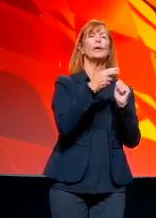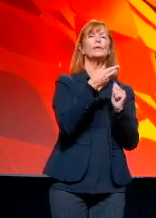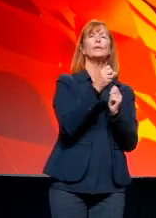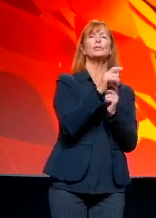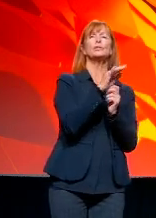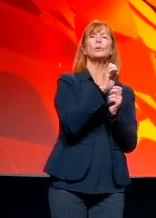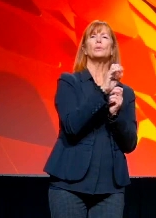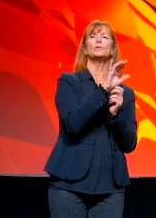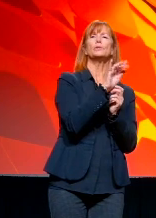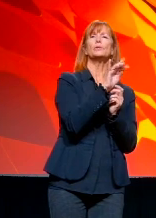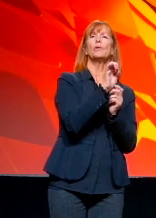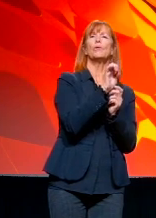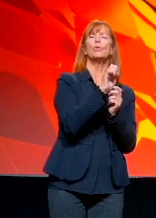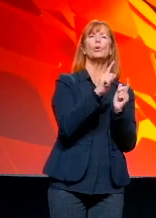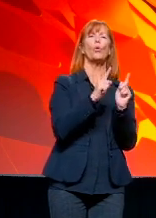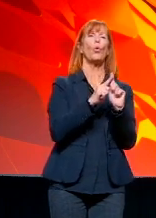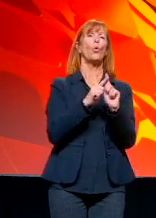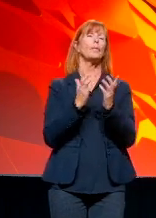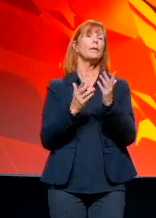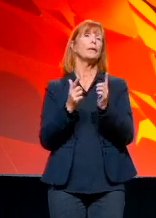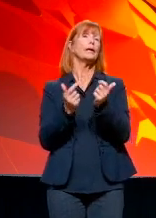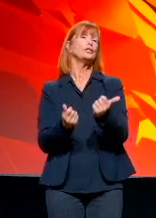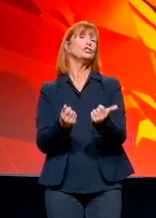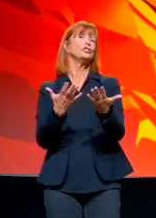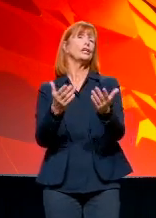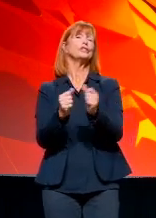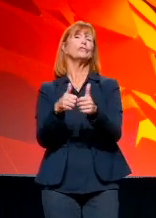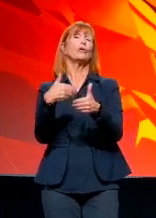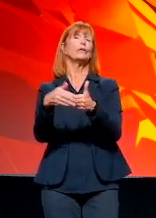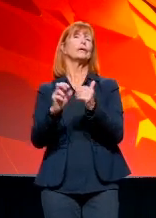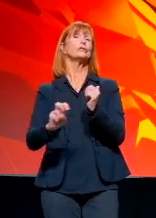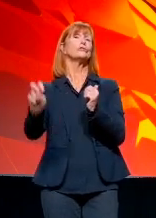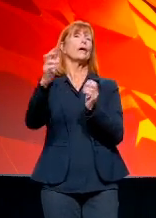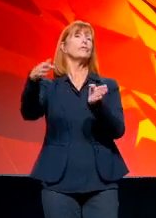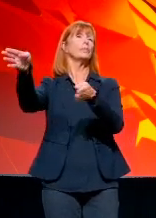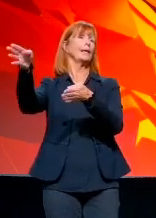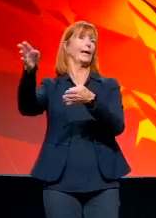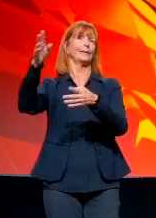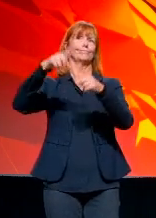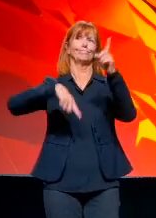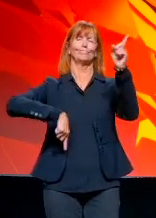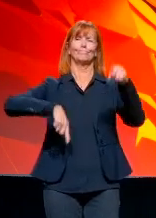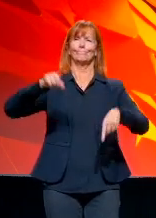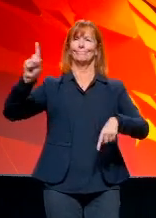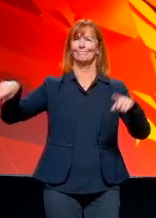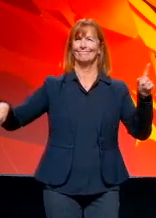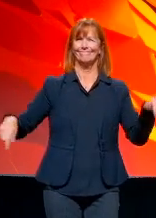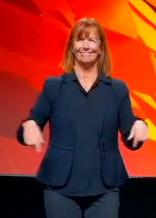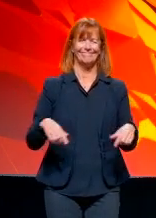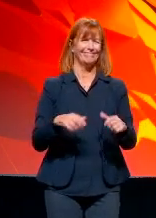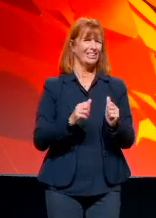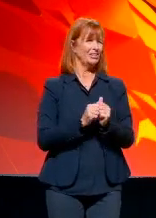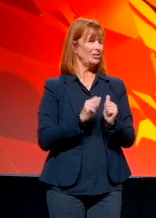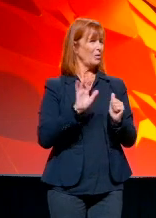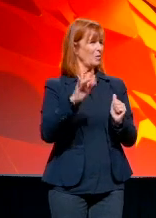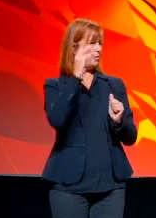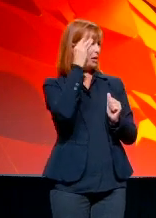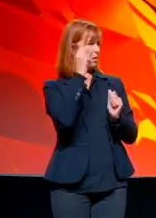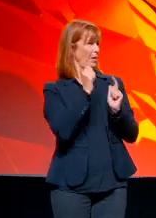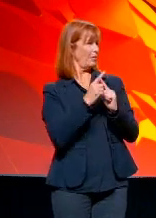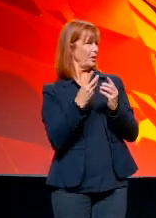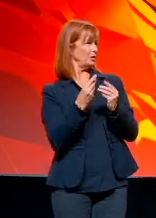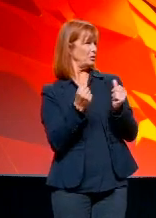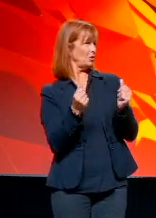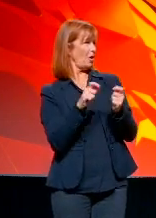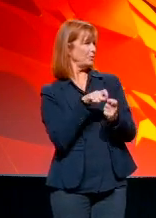like to give a suggestion for your next travel plan, your next vacation, right? So if you think about solving any of this